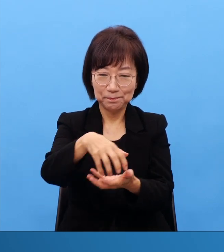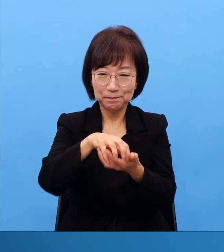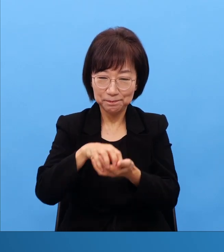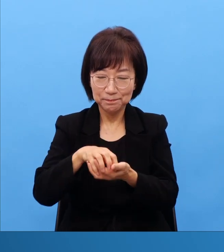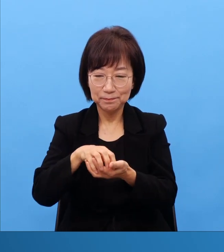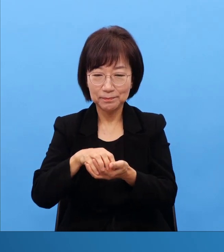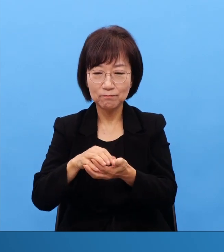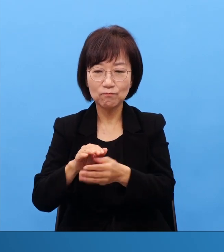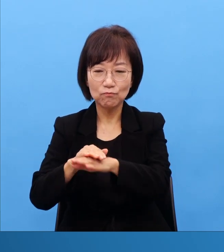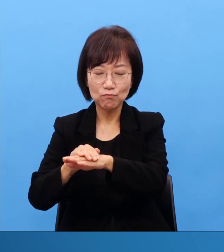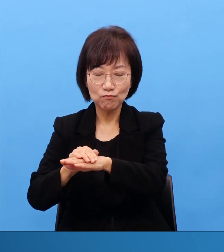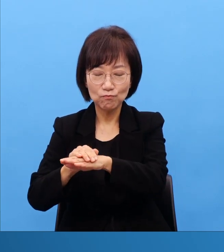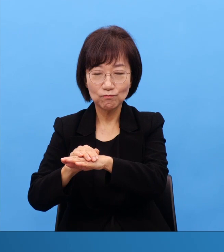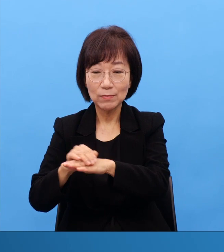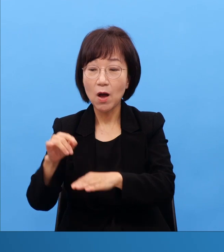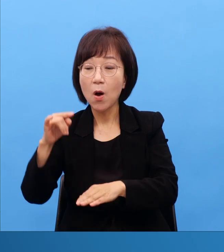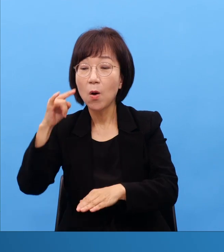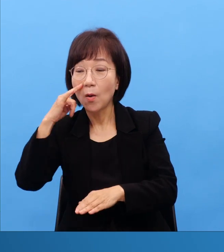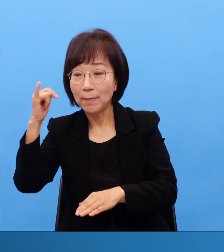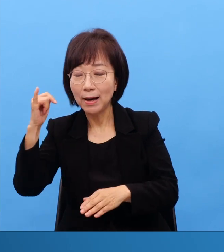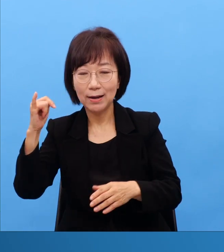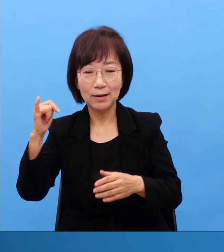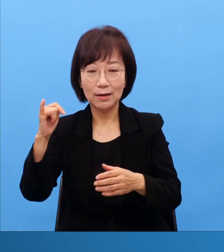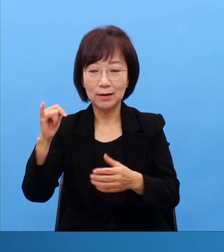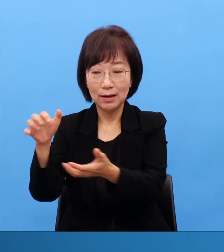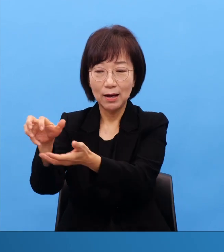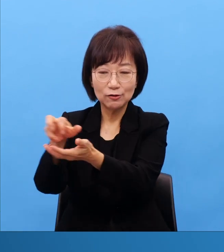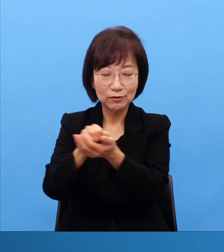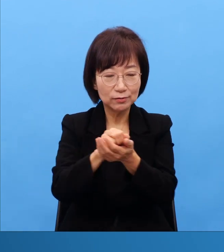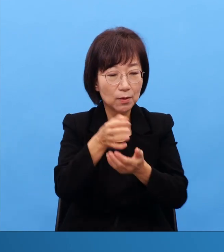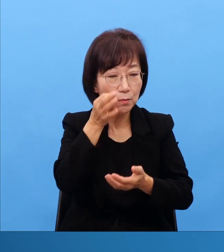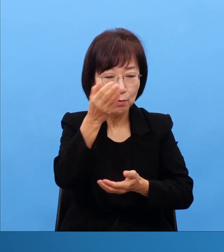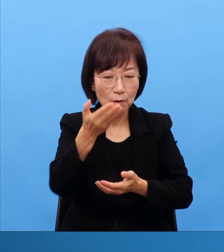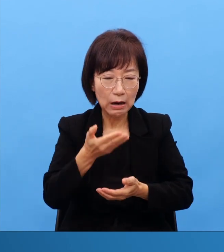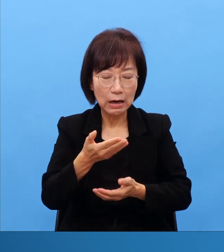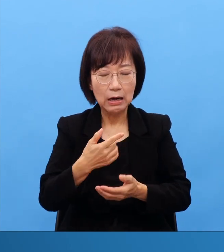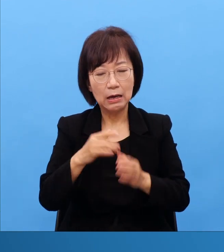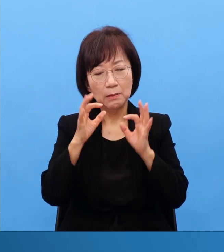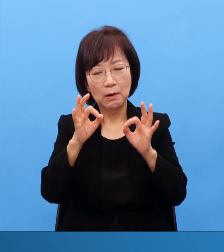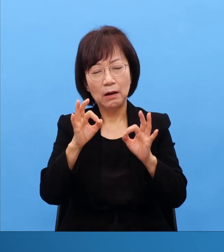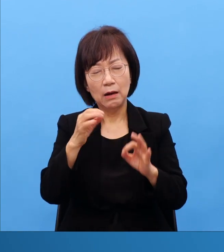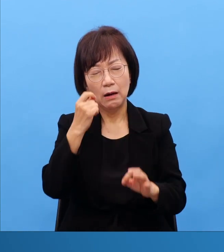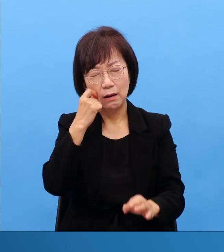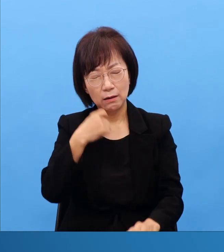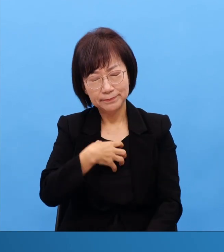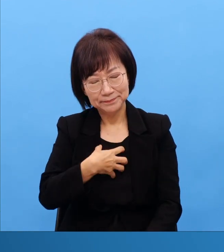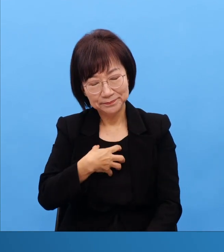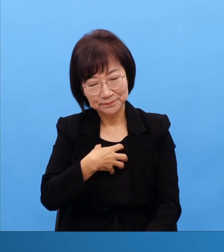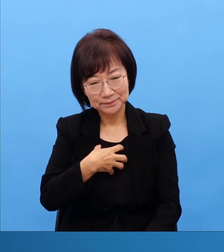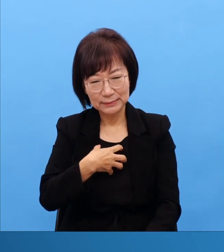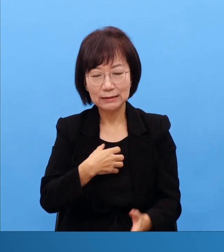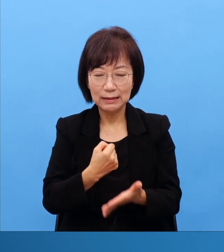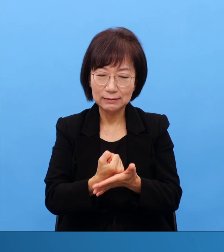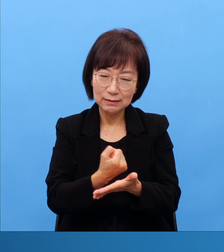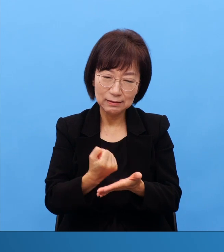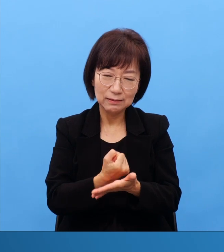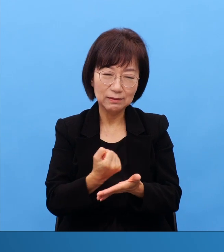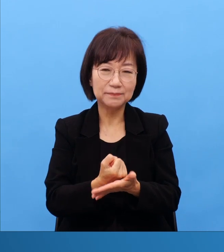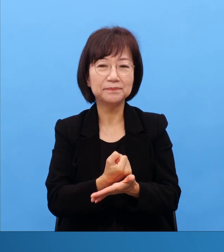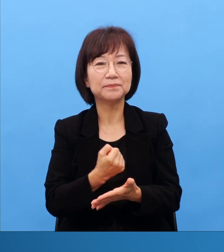very filled with very much anguish when I saw all his belongings. His mother had brought to me the prayer journal that he had been using on board the